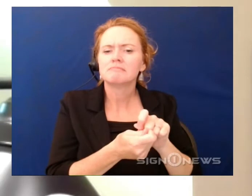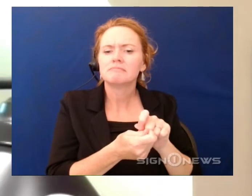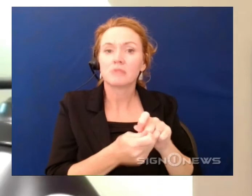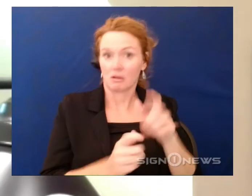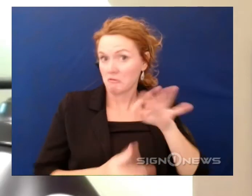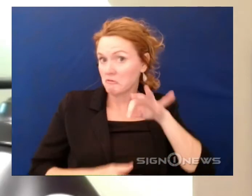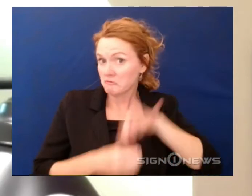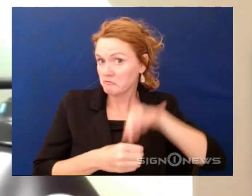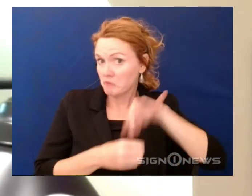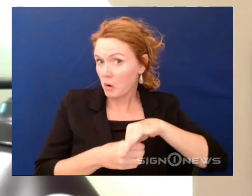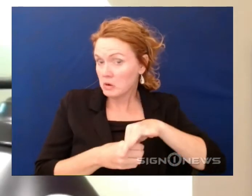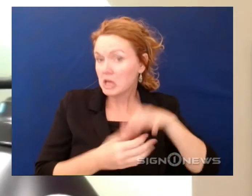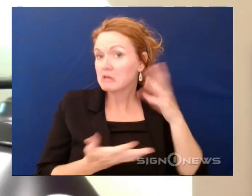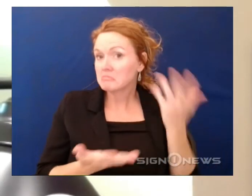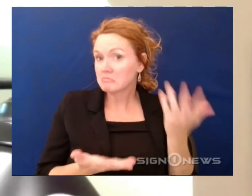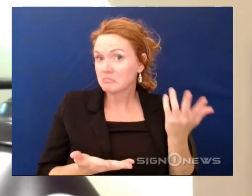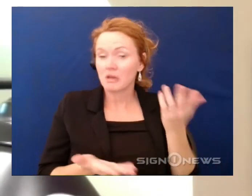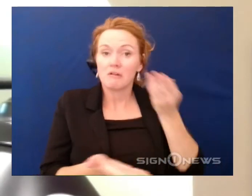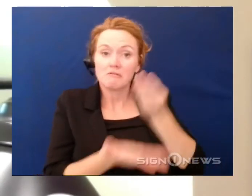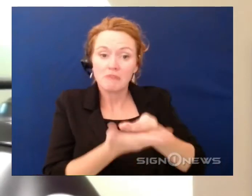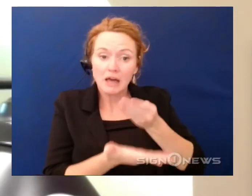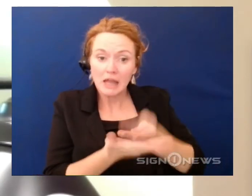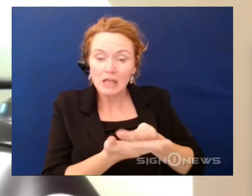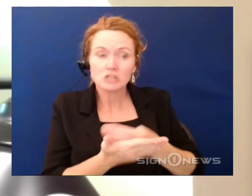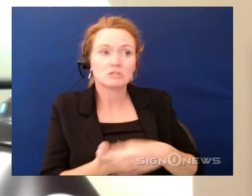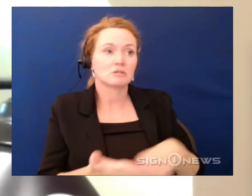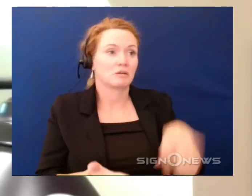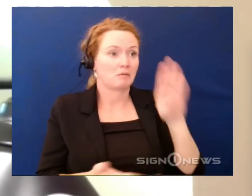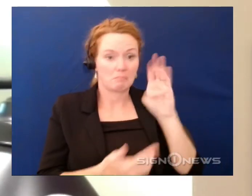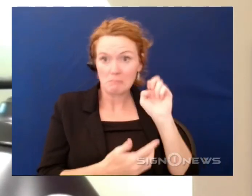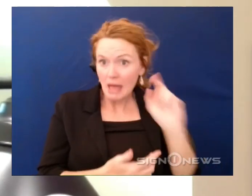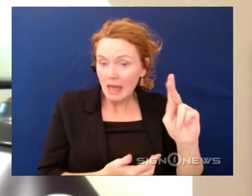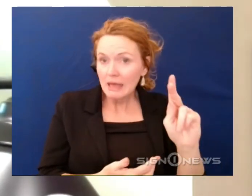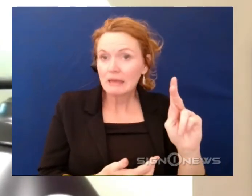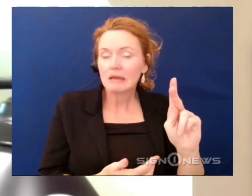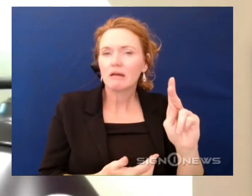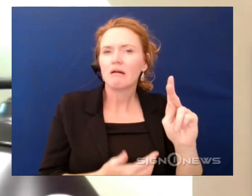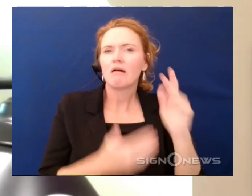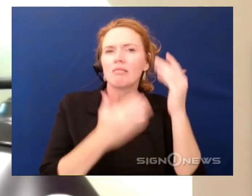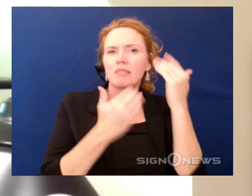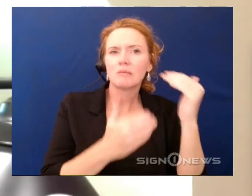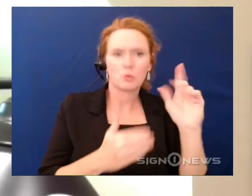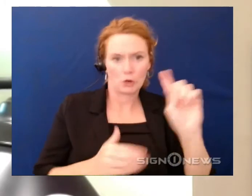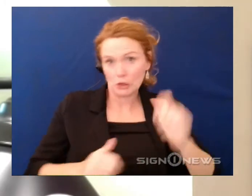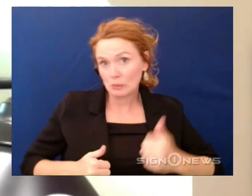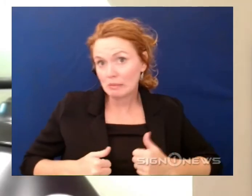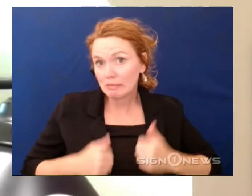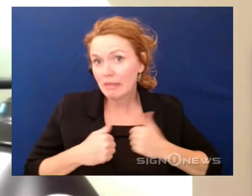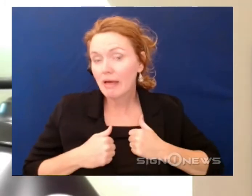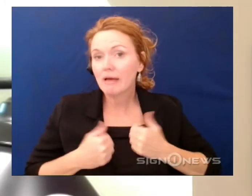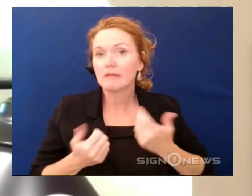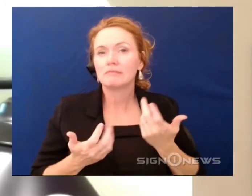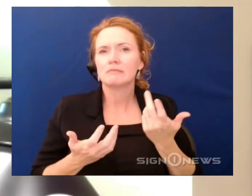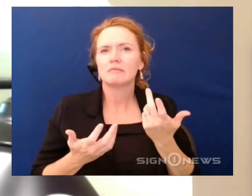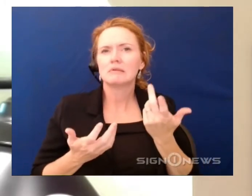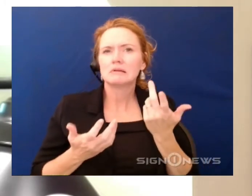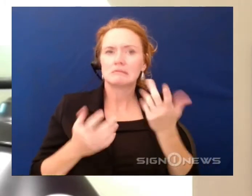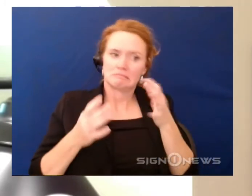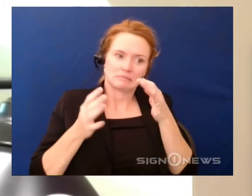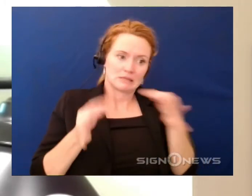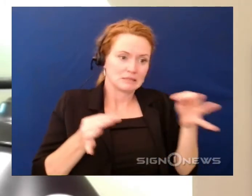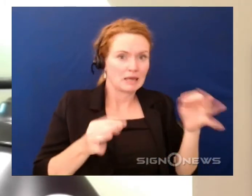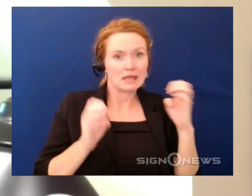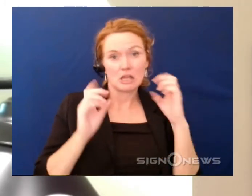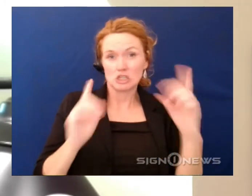voting, financial, Andy. a bank account, all these kind, like where you live, deciding